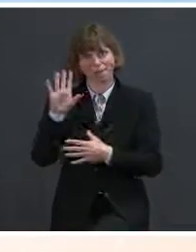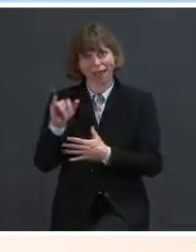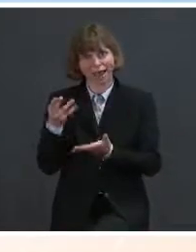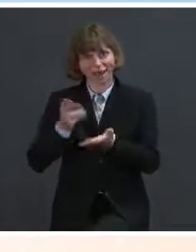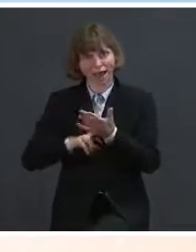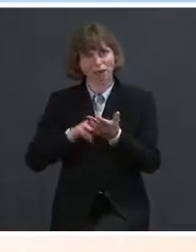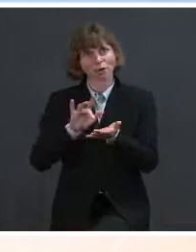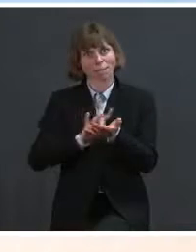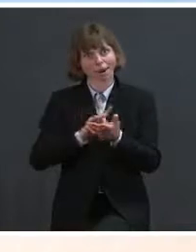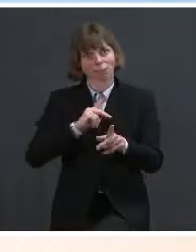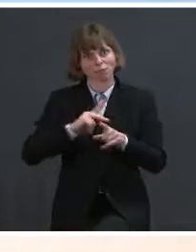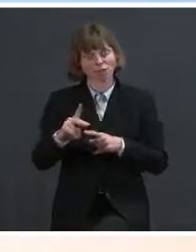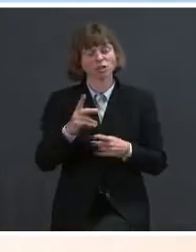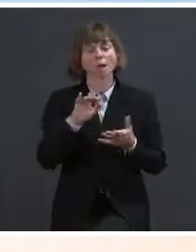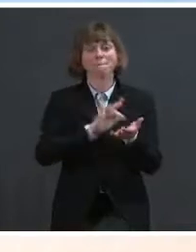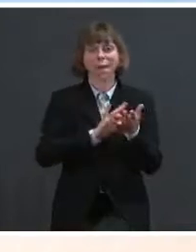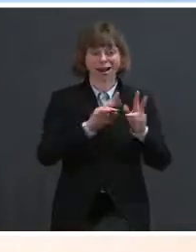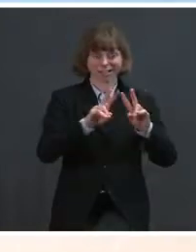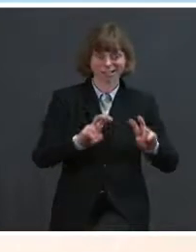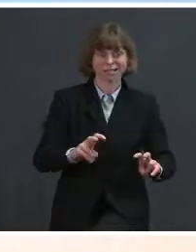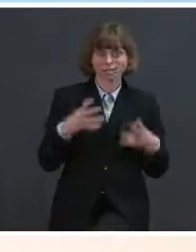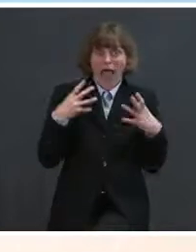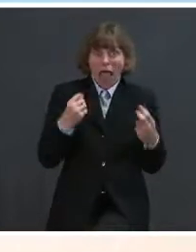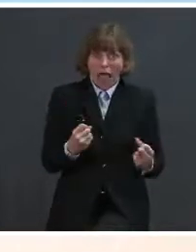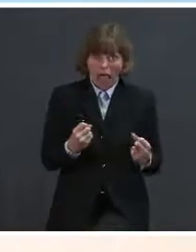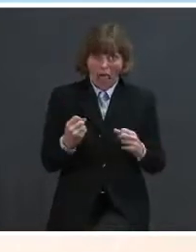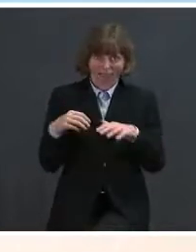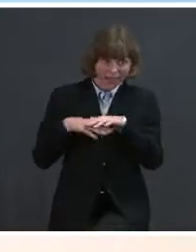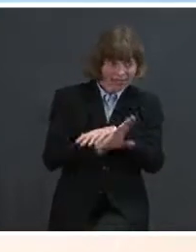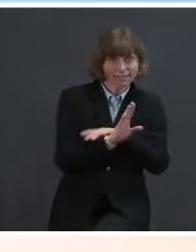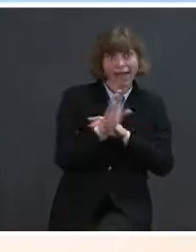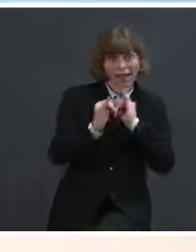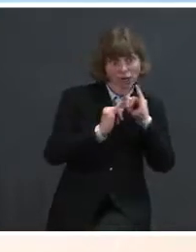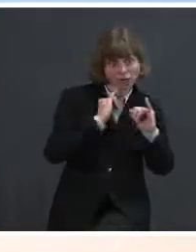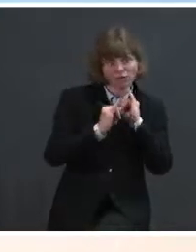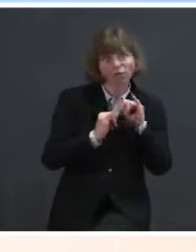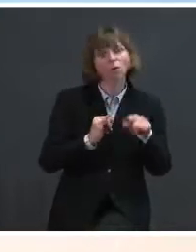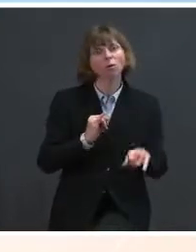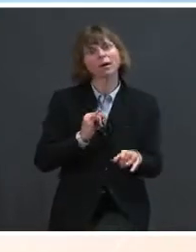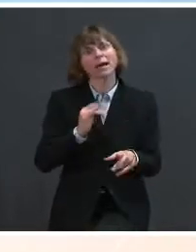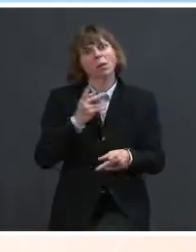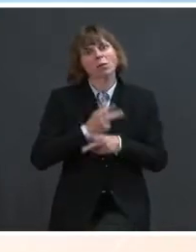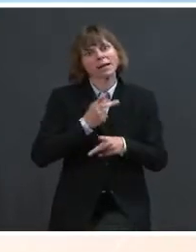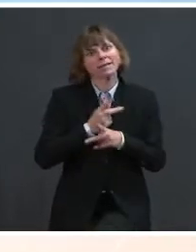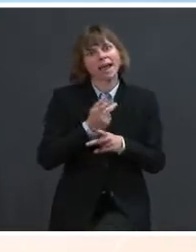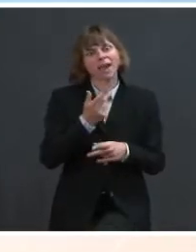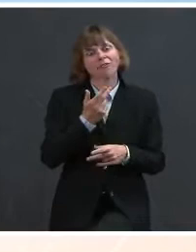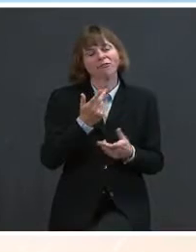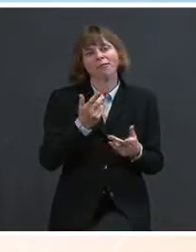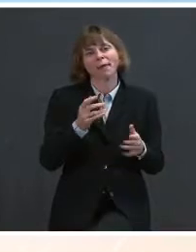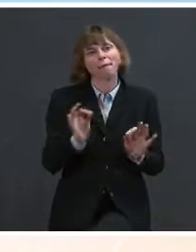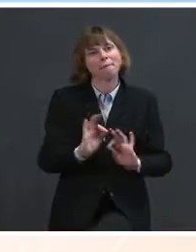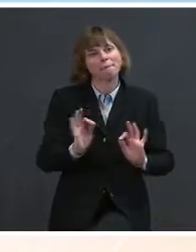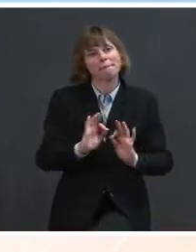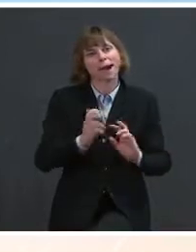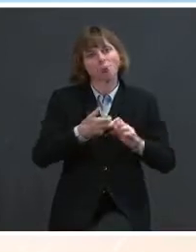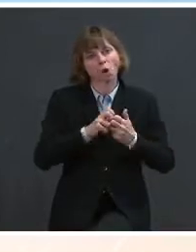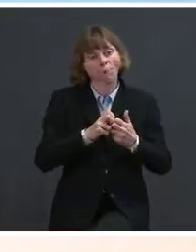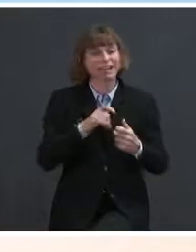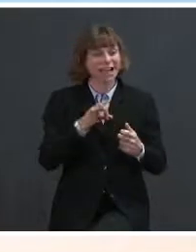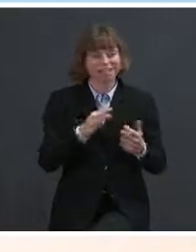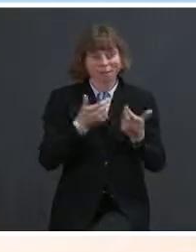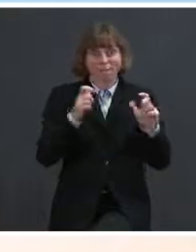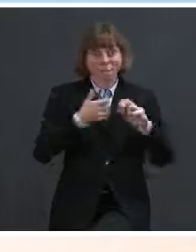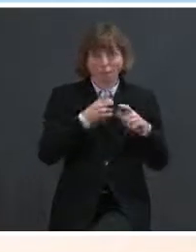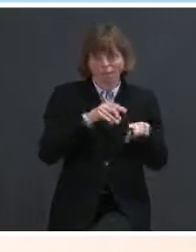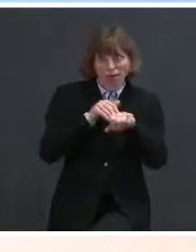includes a medical assessment or health intake interview. Minor issues are treated on site, and major issues are referred to a local hospital. So when a